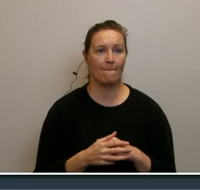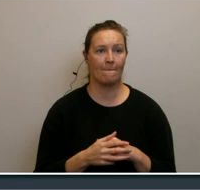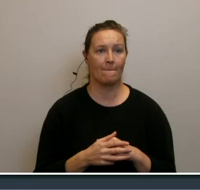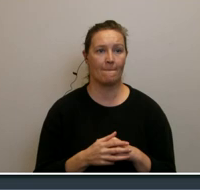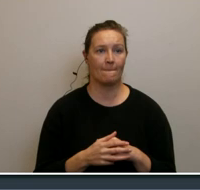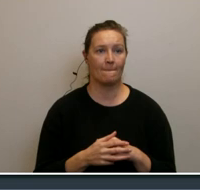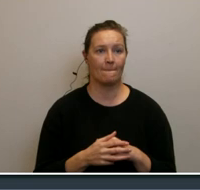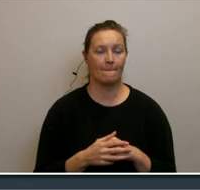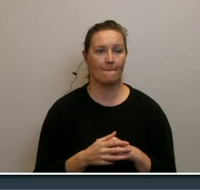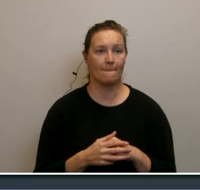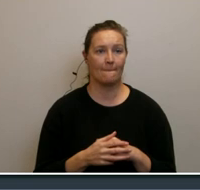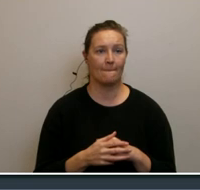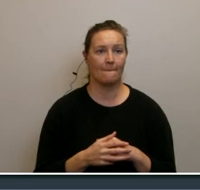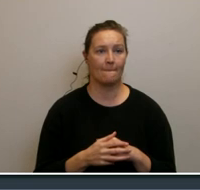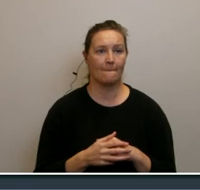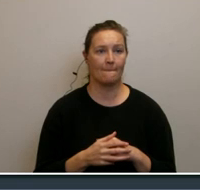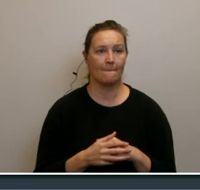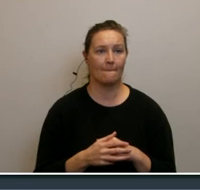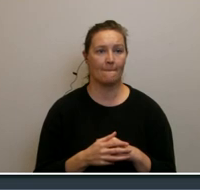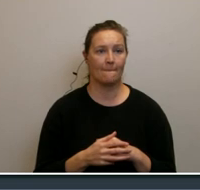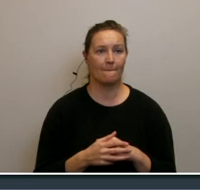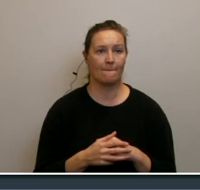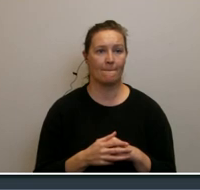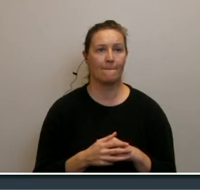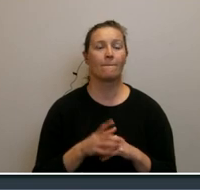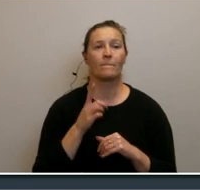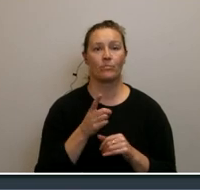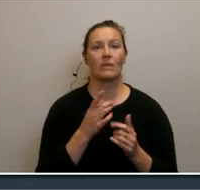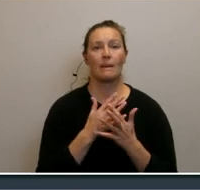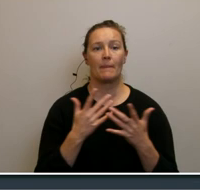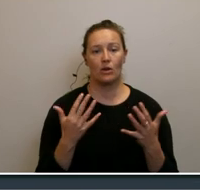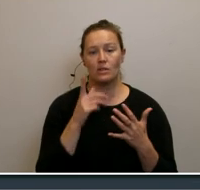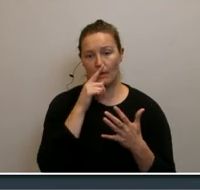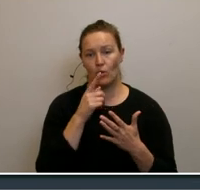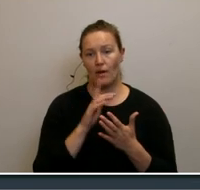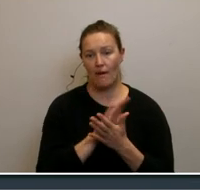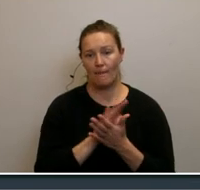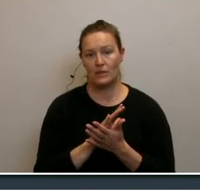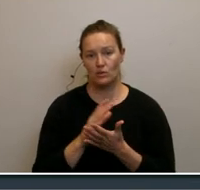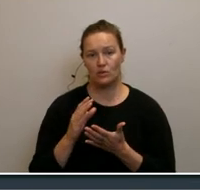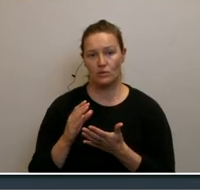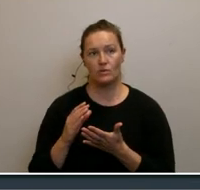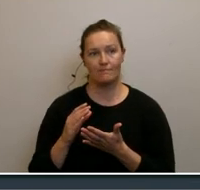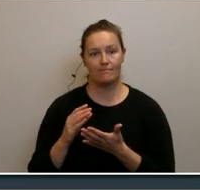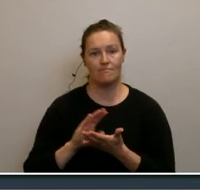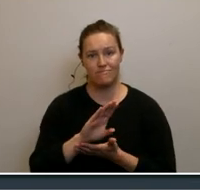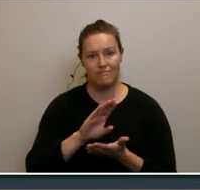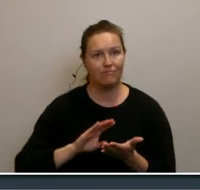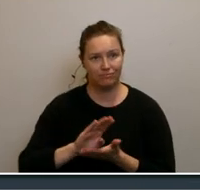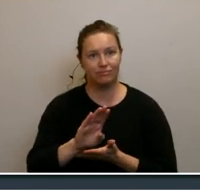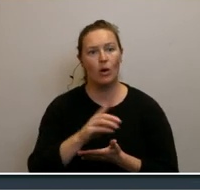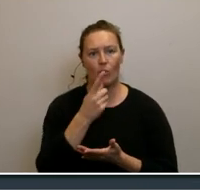today, are very keen to back this financially. One gentleman said he's prepared to give